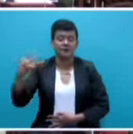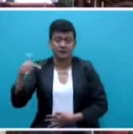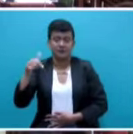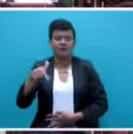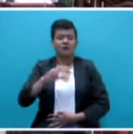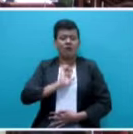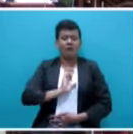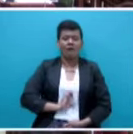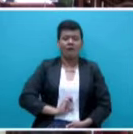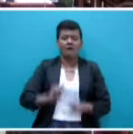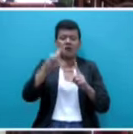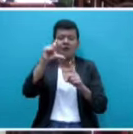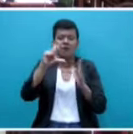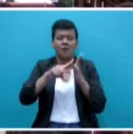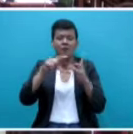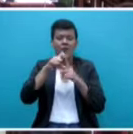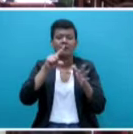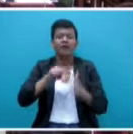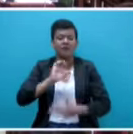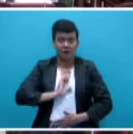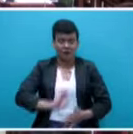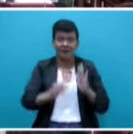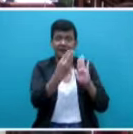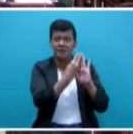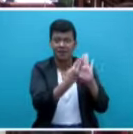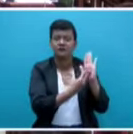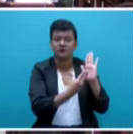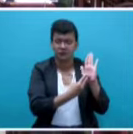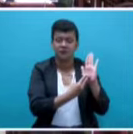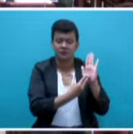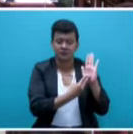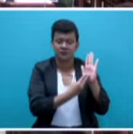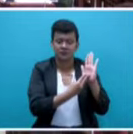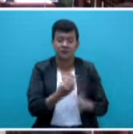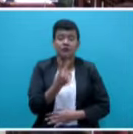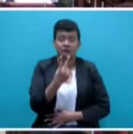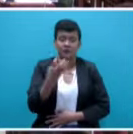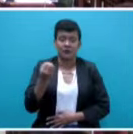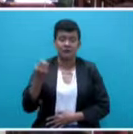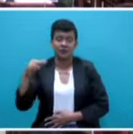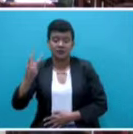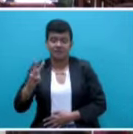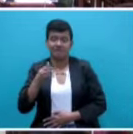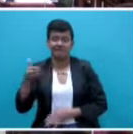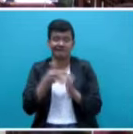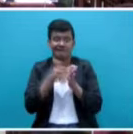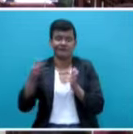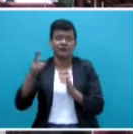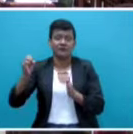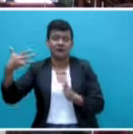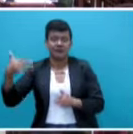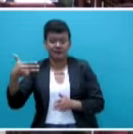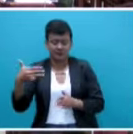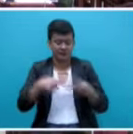2018, Bill number 33 of 2018. And 3.